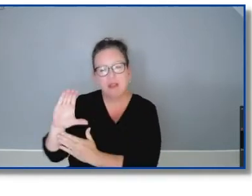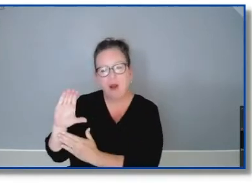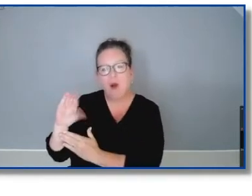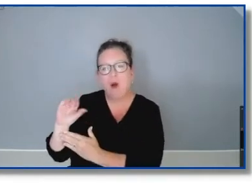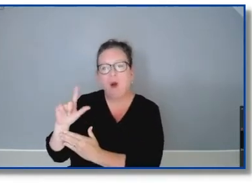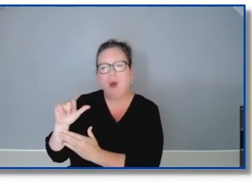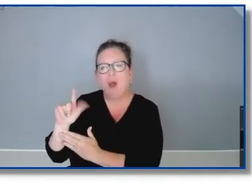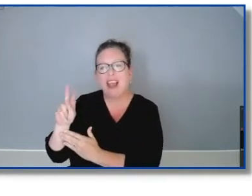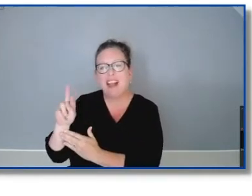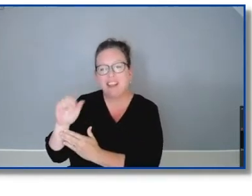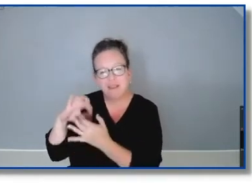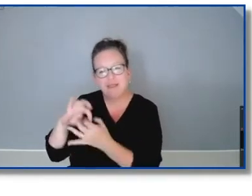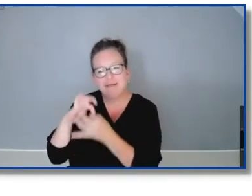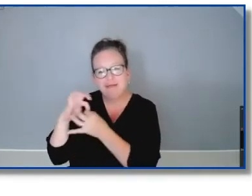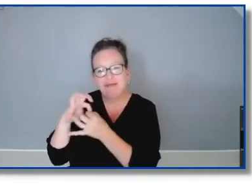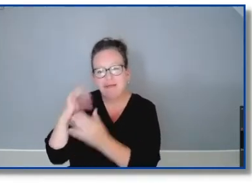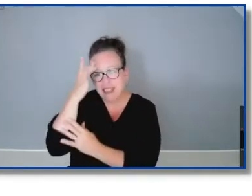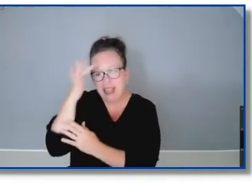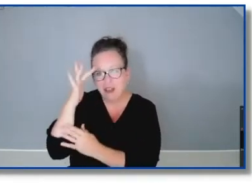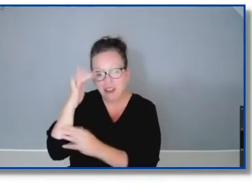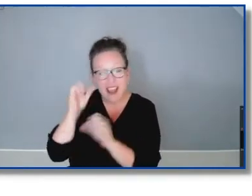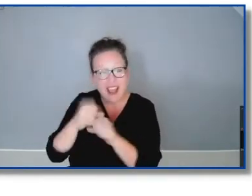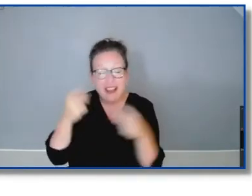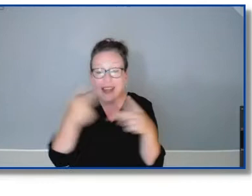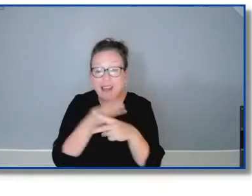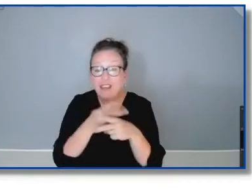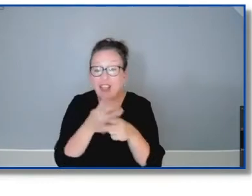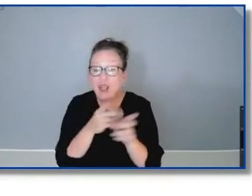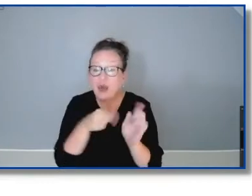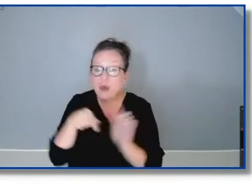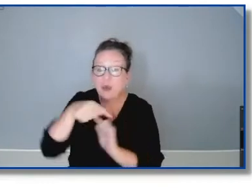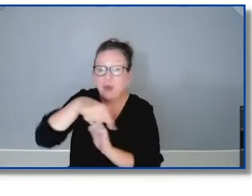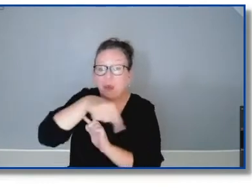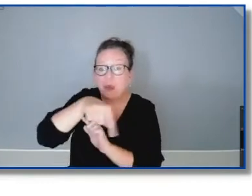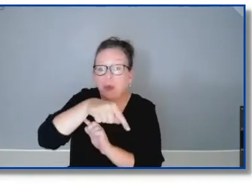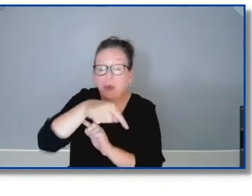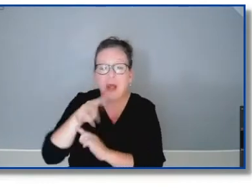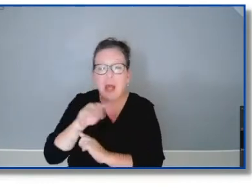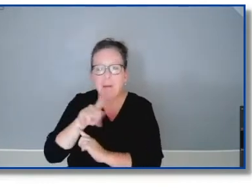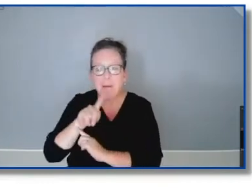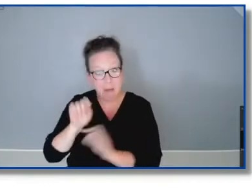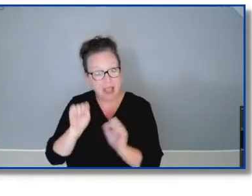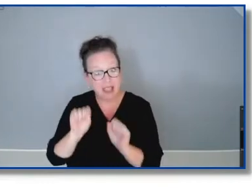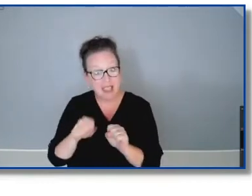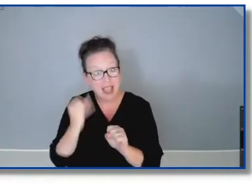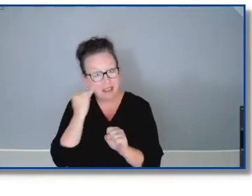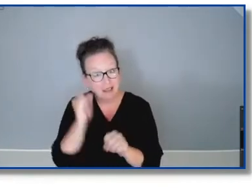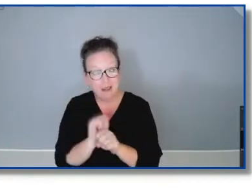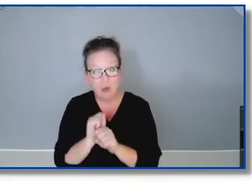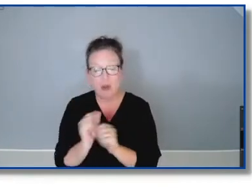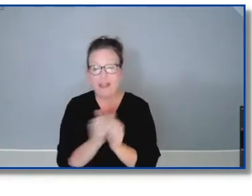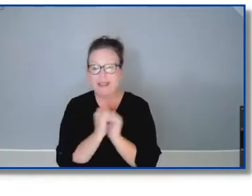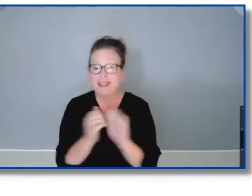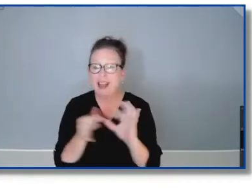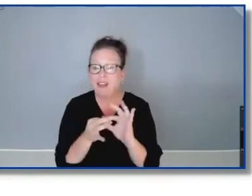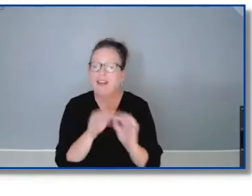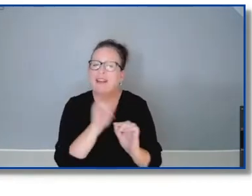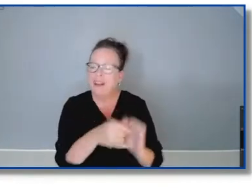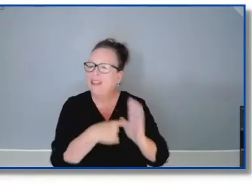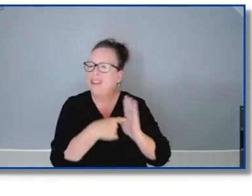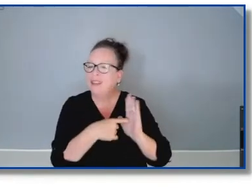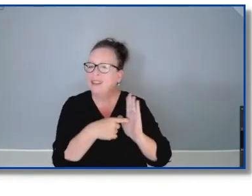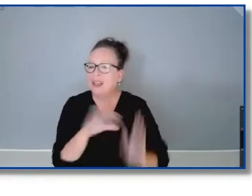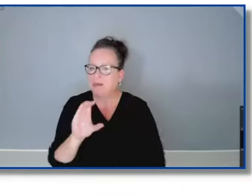a maze. And here we have a slime mold solving a maze. And this is an example of collective